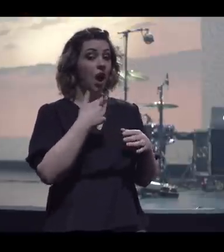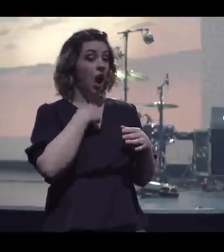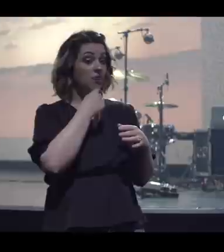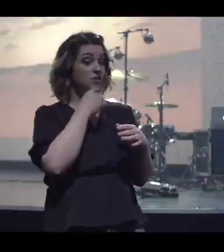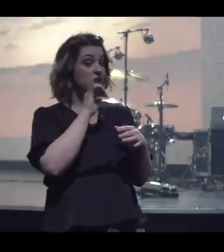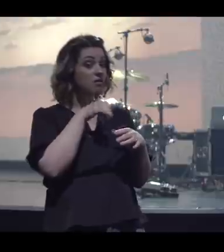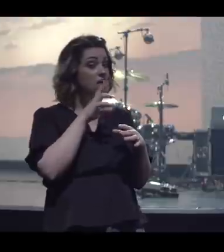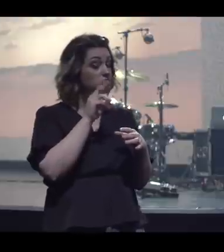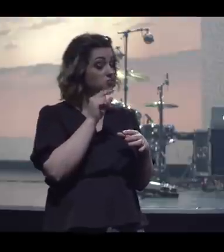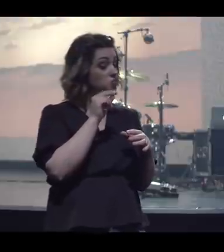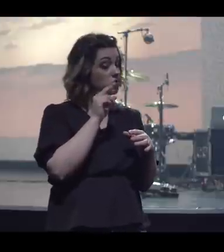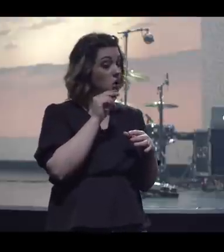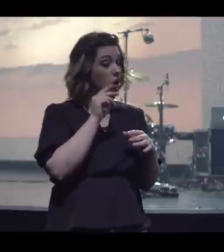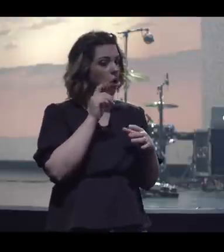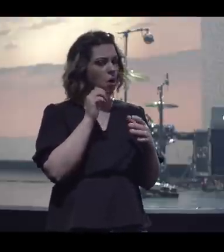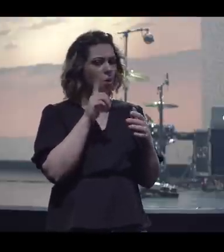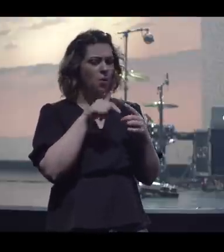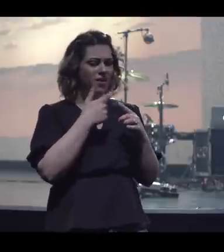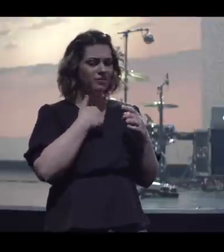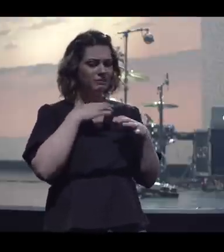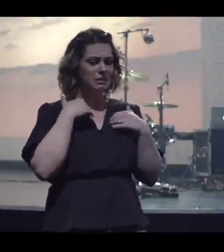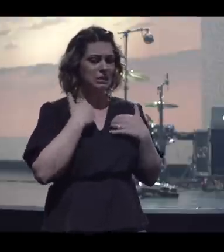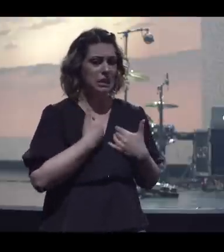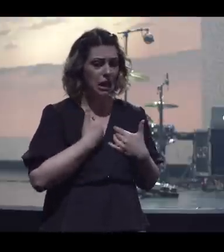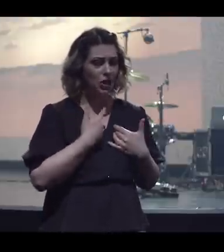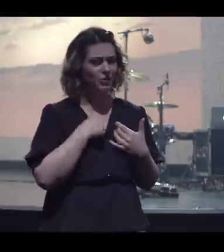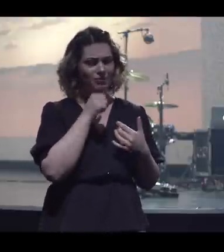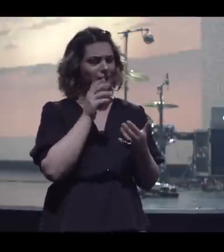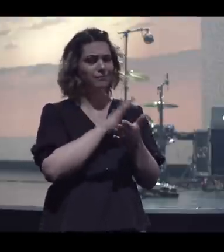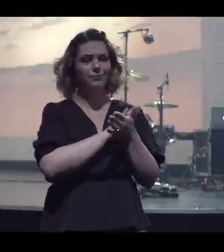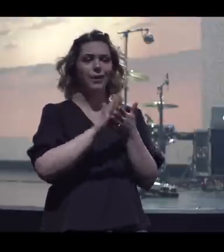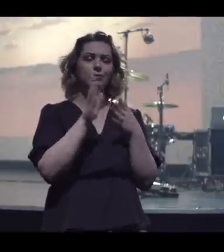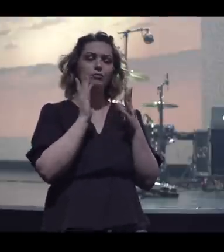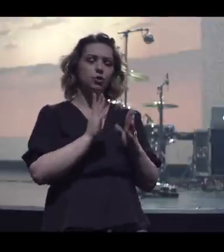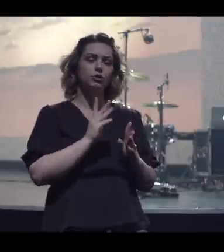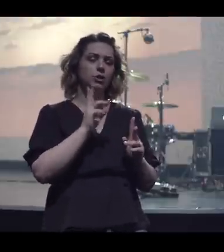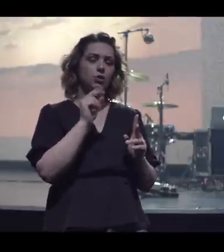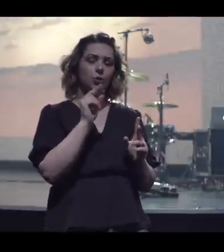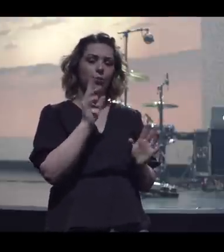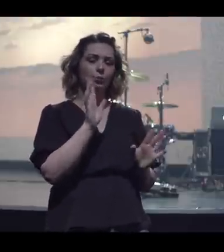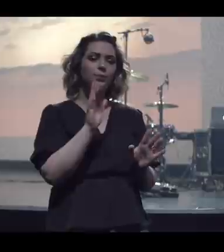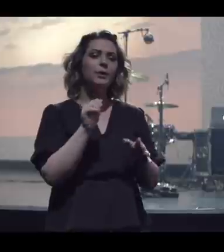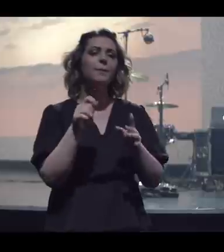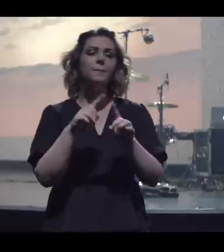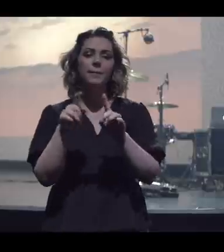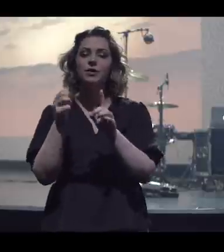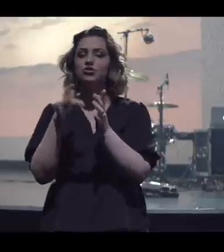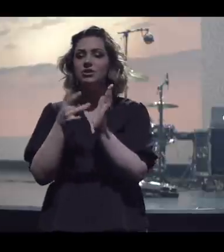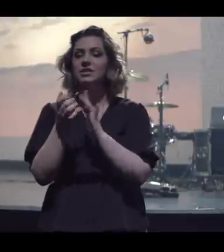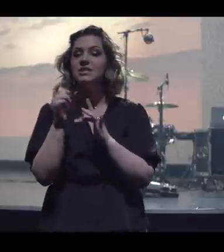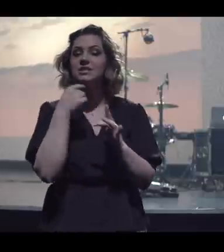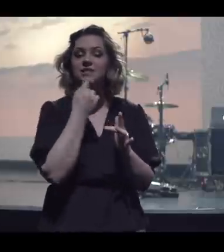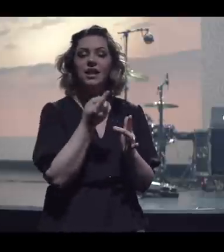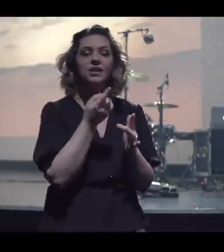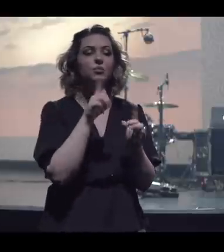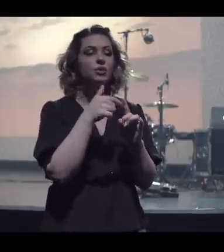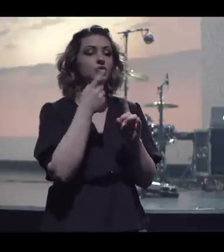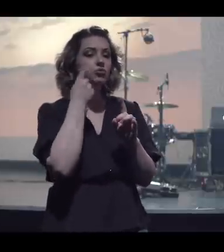demanding, I'm really not as nice a person as you might think. Here's what Jesus said. When he saw the